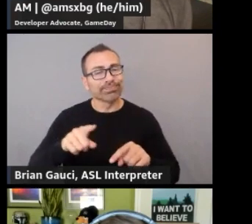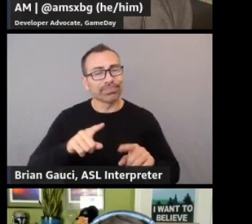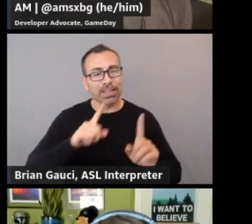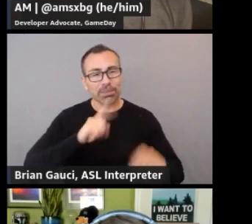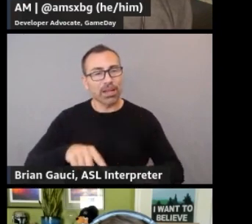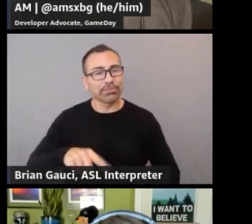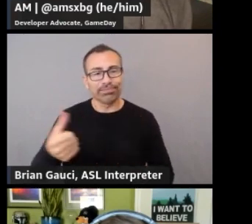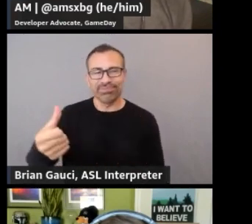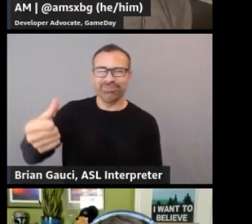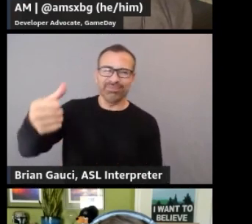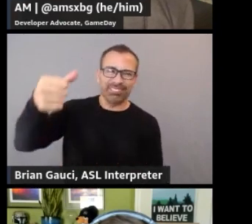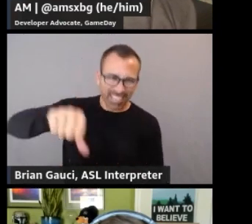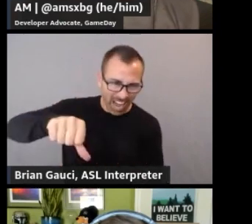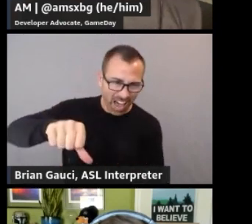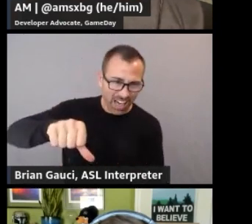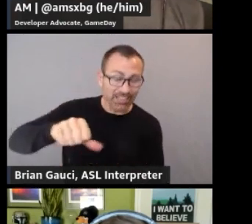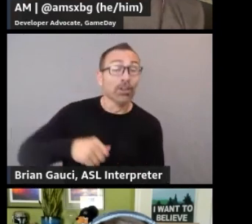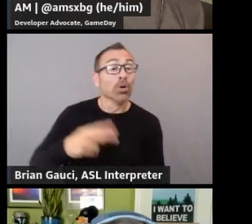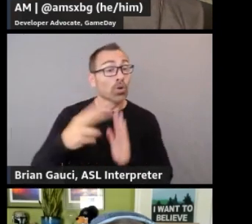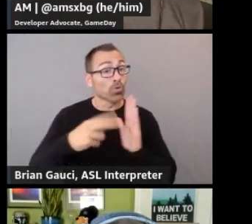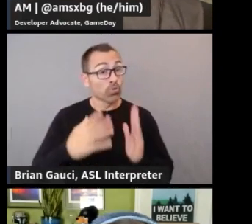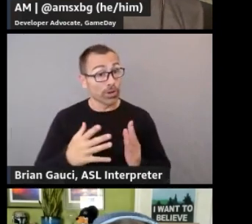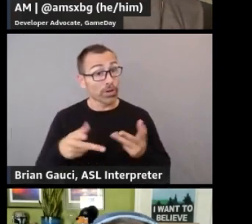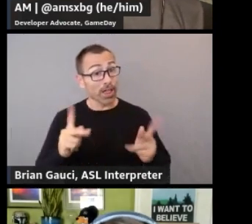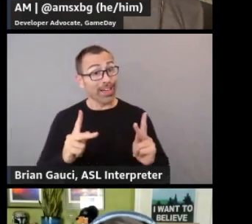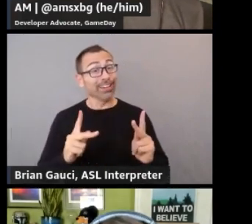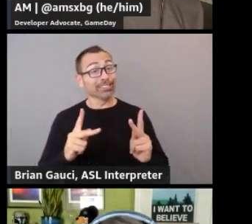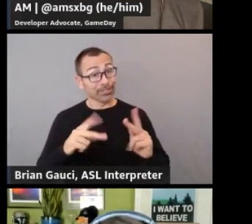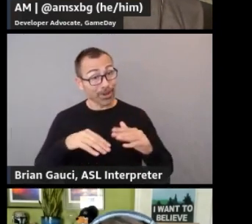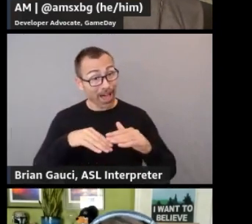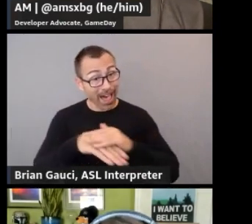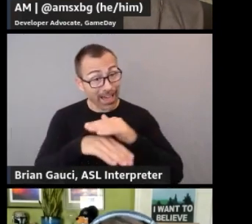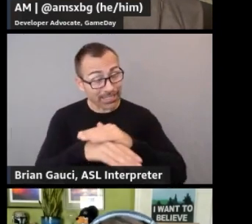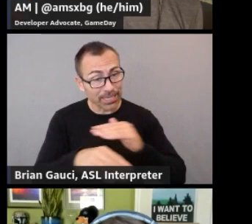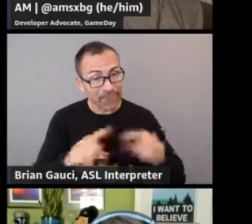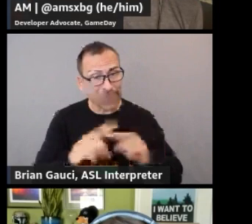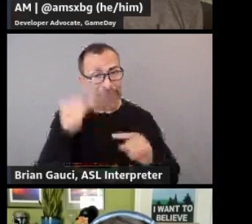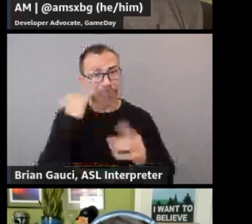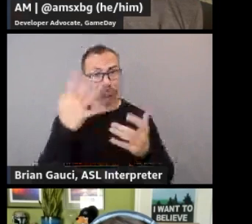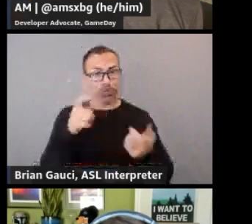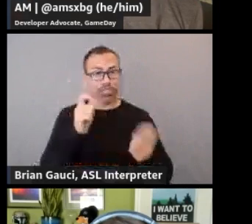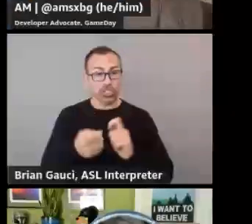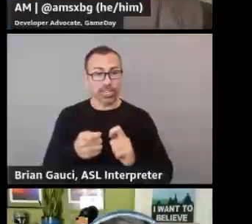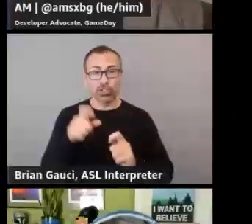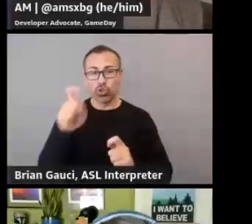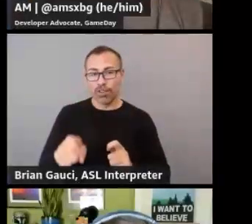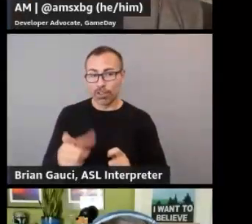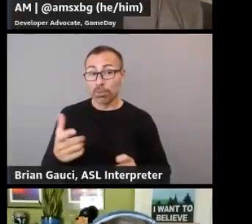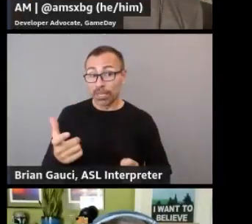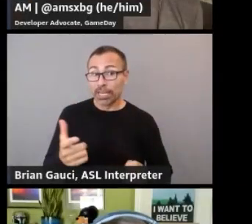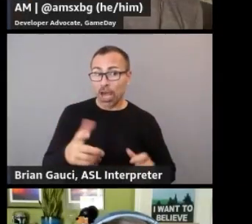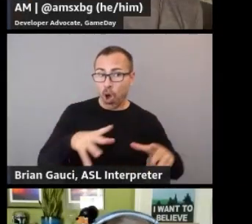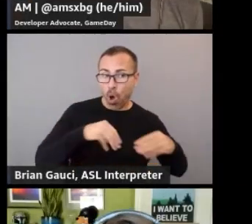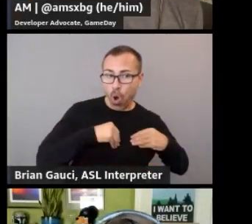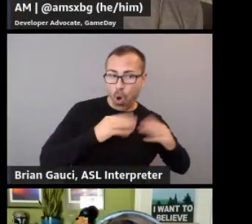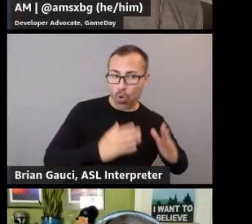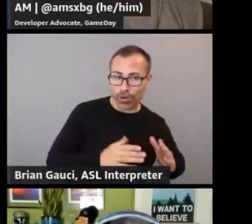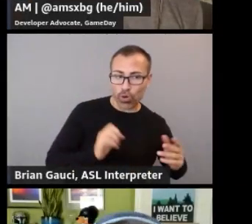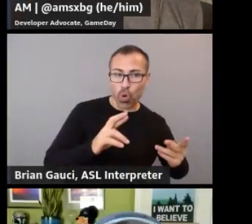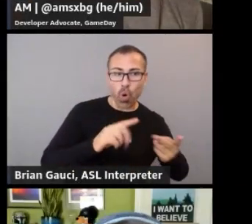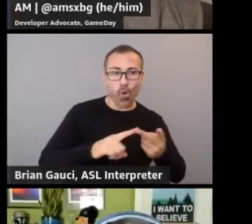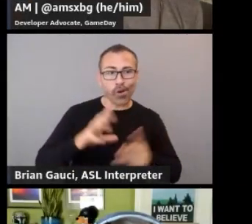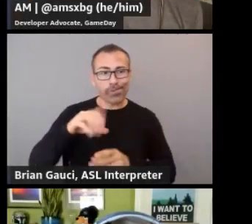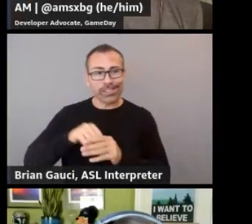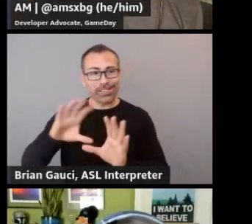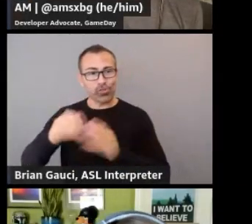to get the list, but if you wanted to be able to make changes to it, you either have to be the owner or you have to be in the editors group. And